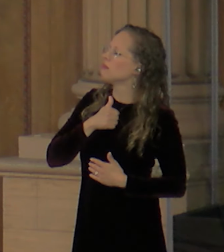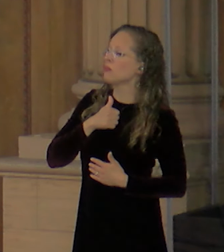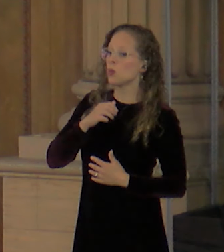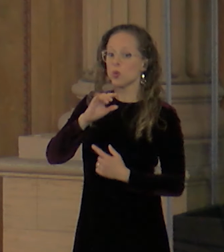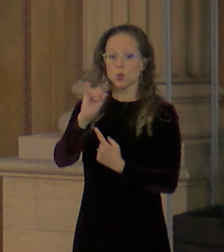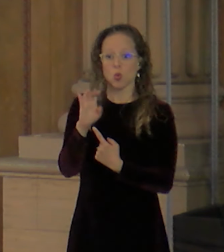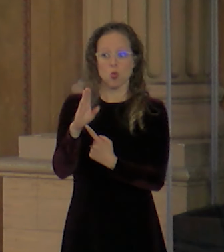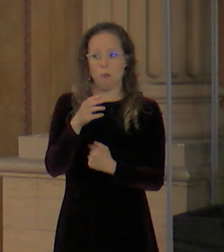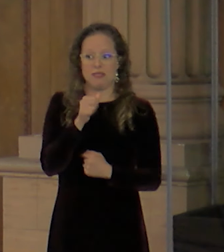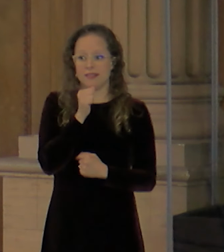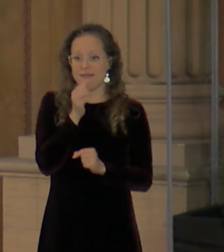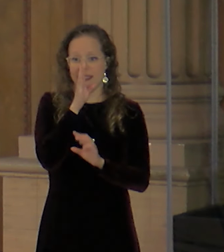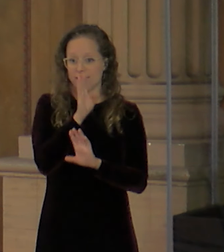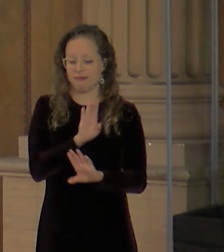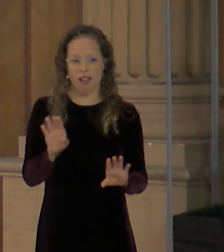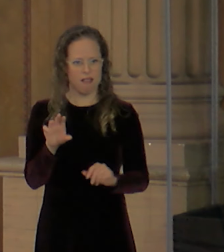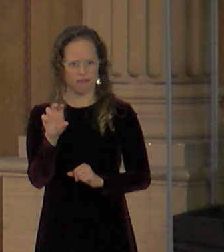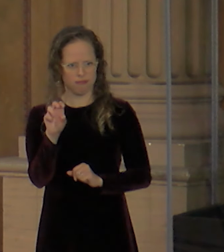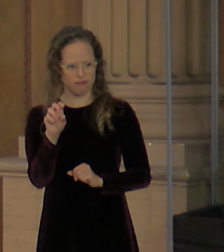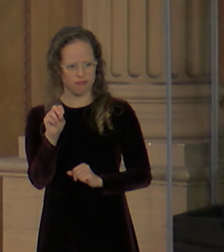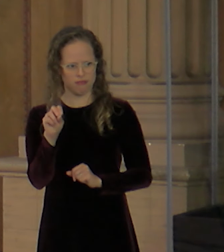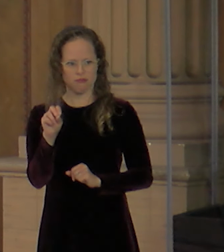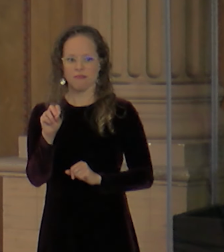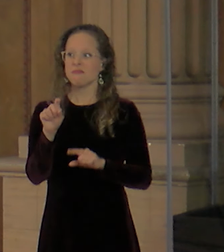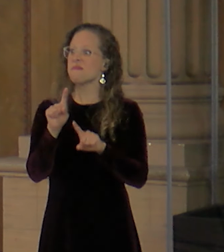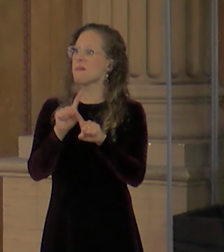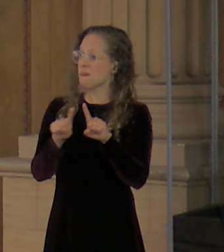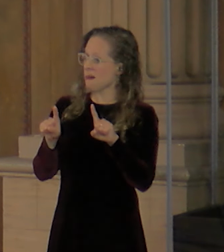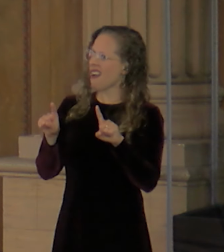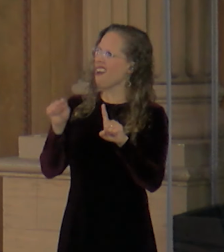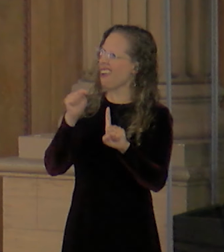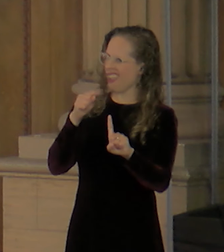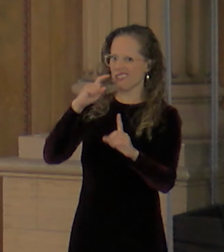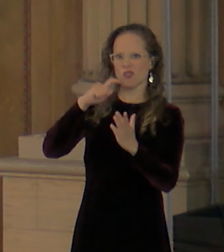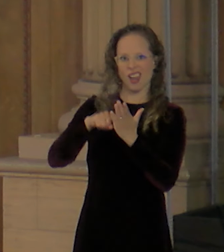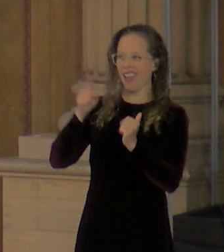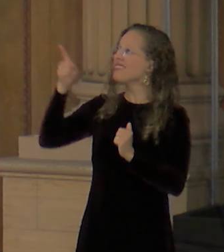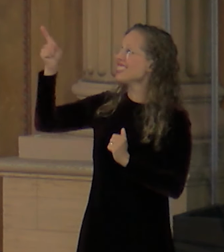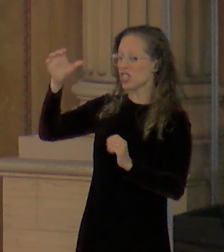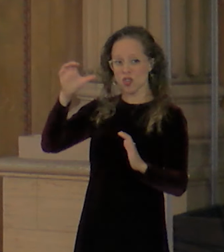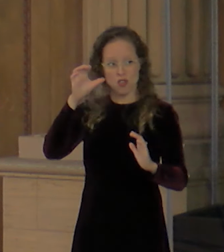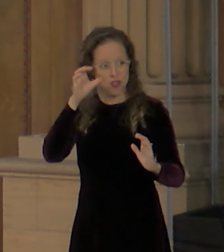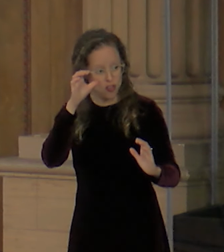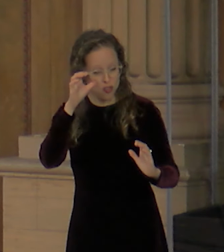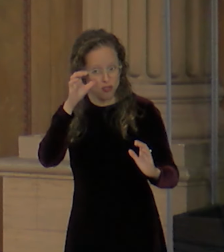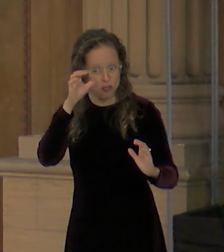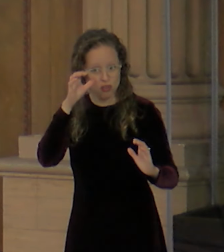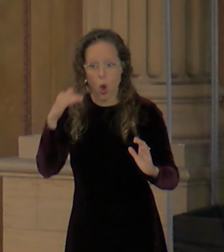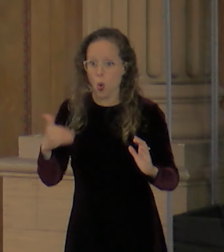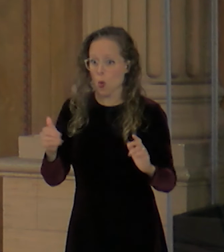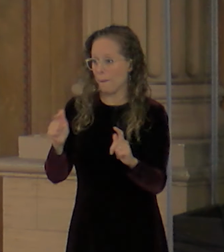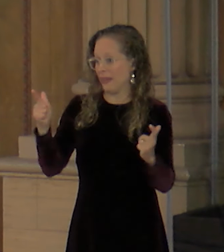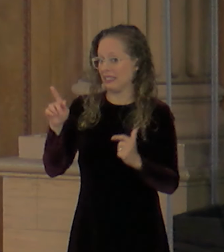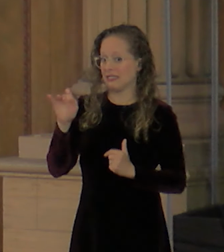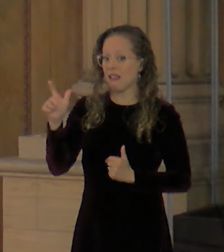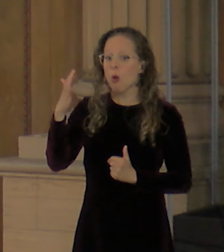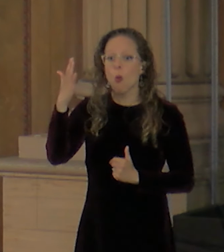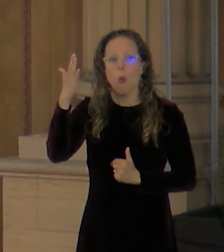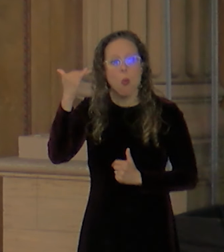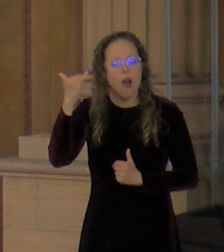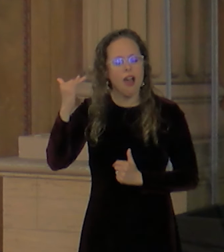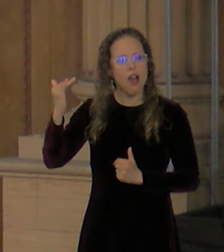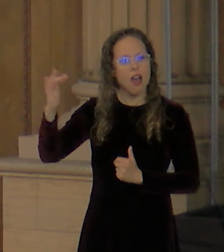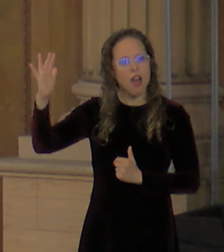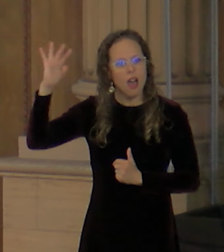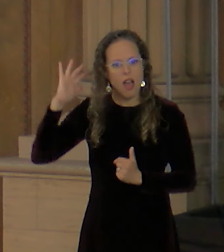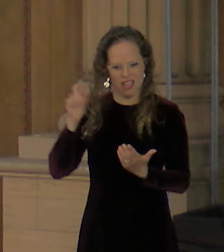not silent, but he's speaking, and he's knowing he was heard, which is a big deal because back in chapter 9, verse 16, he said that God would never